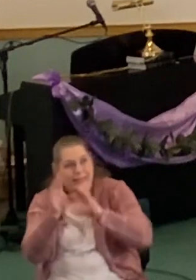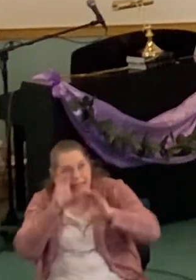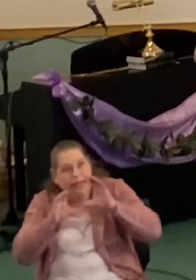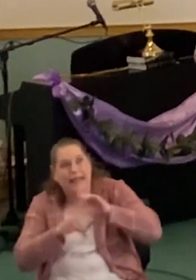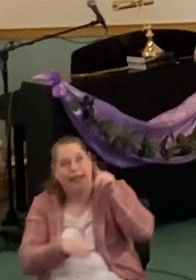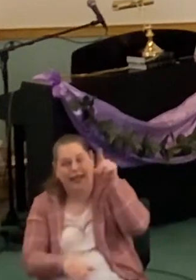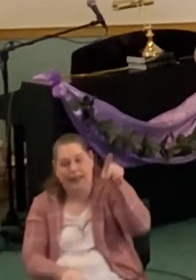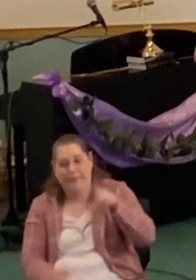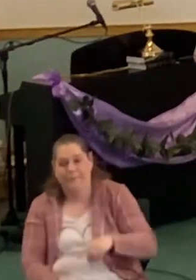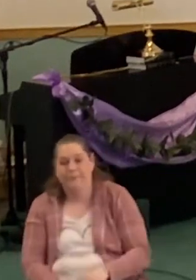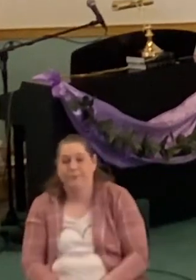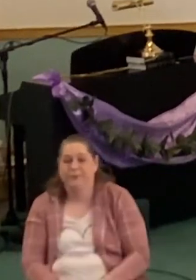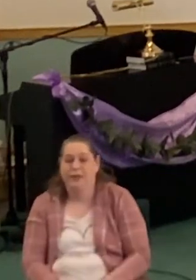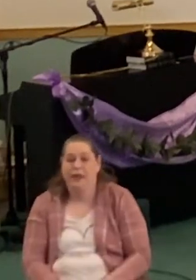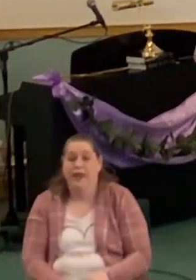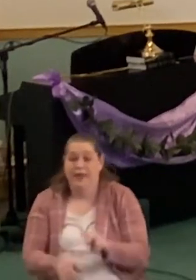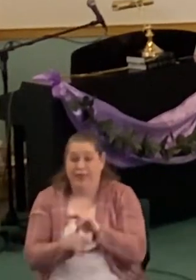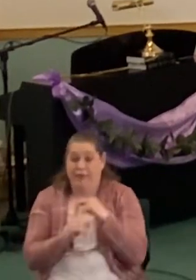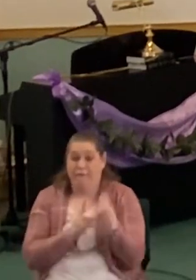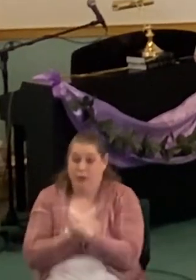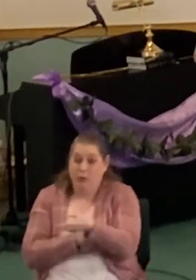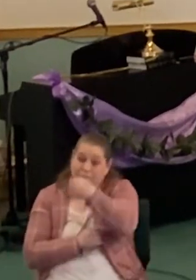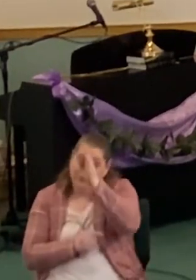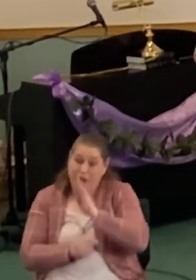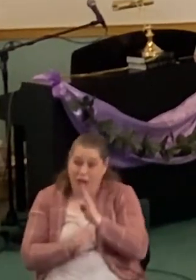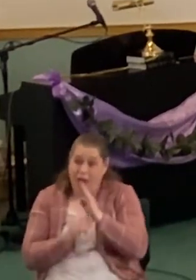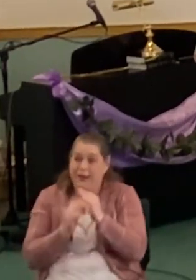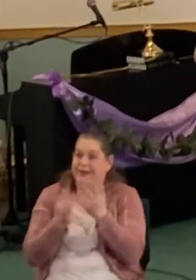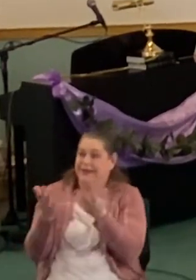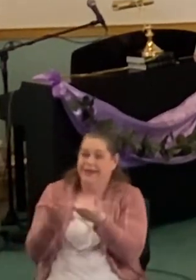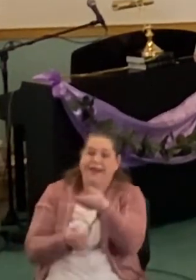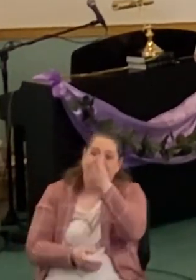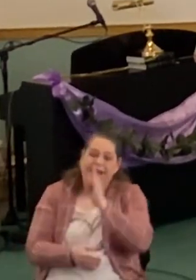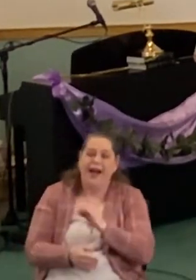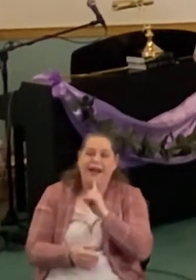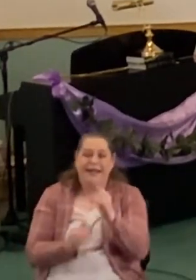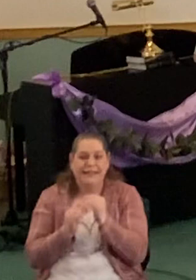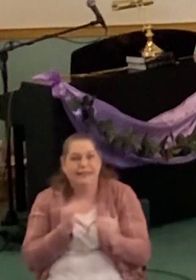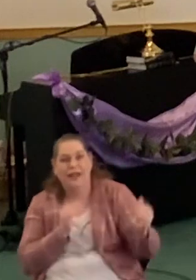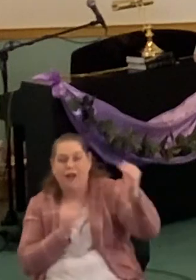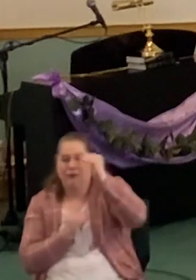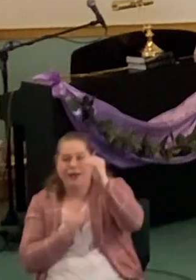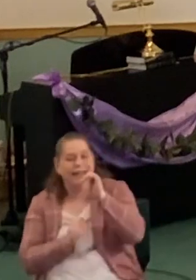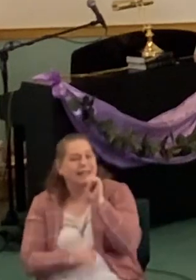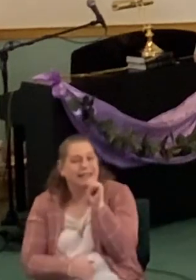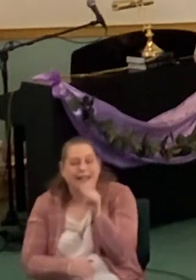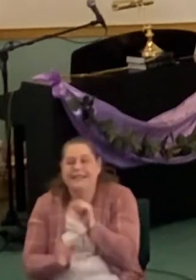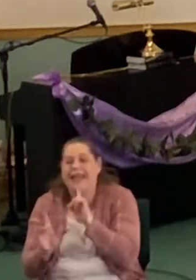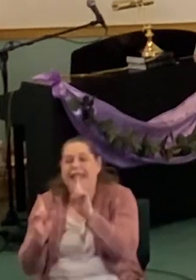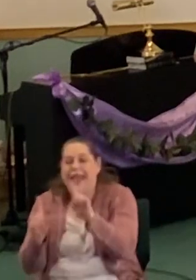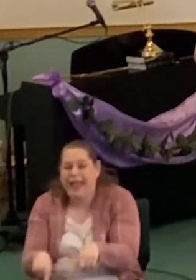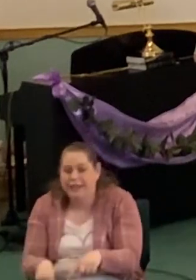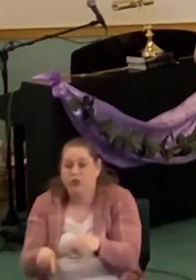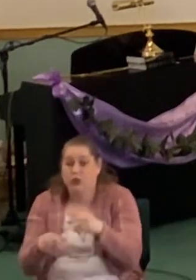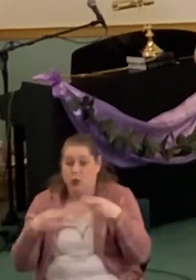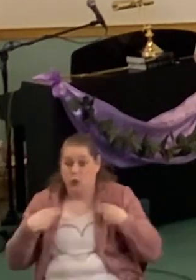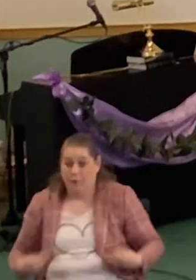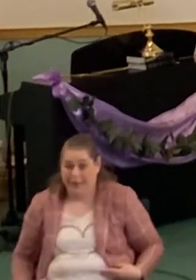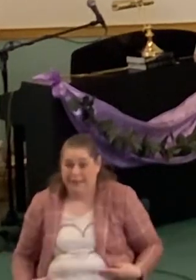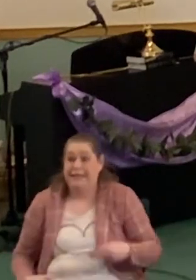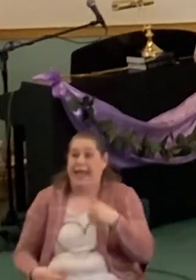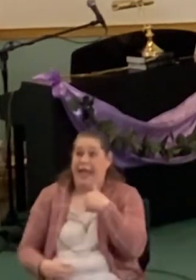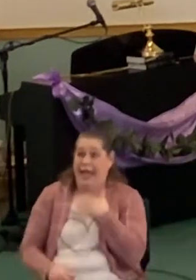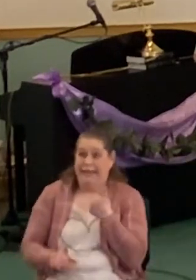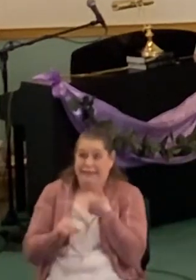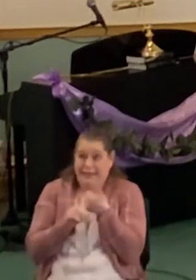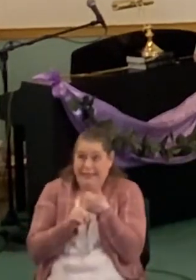is giving them is a view that God is sovereign, that he doesn't answer to humans, that he has his own will, and he administers